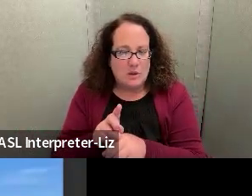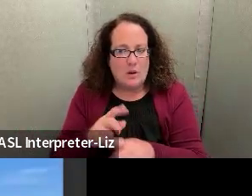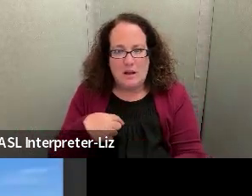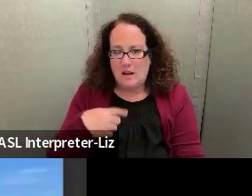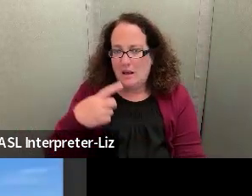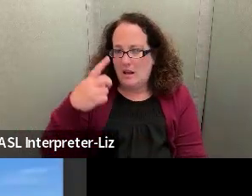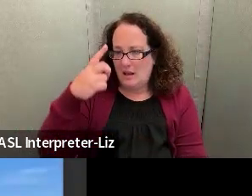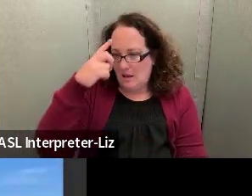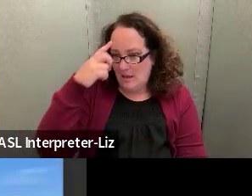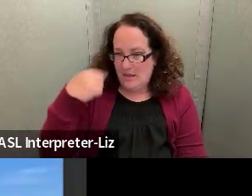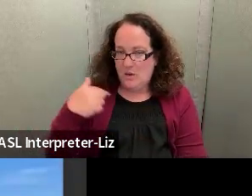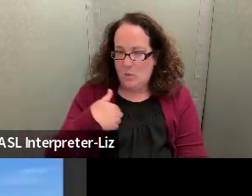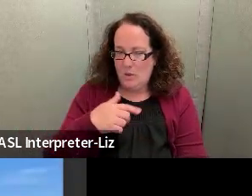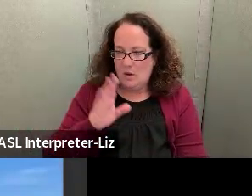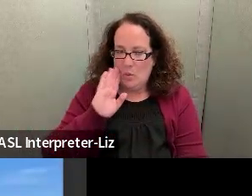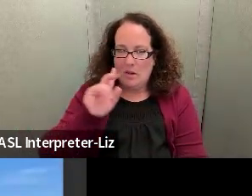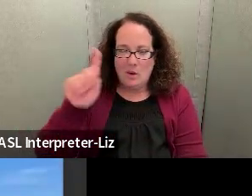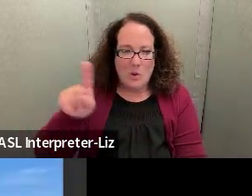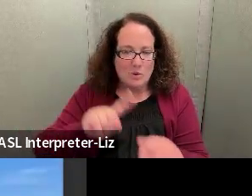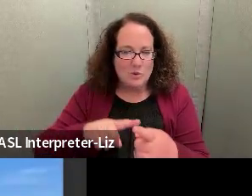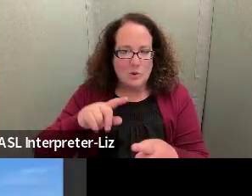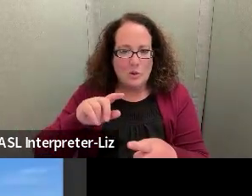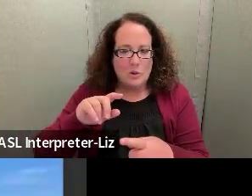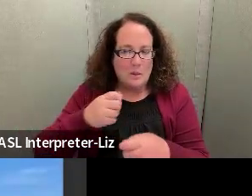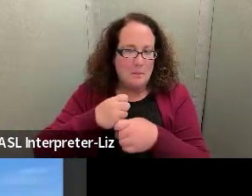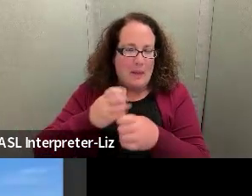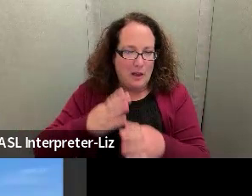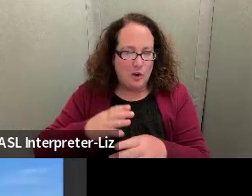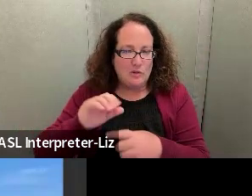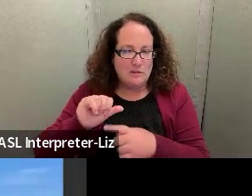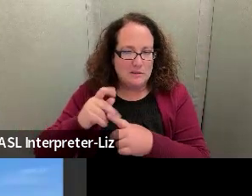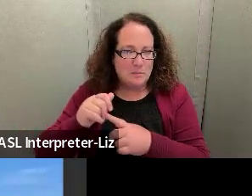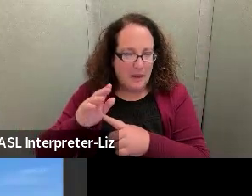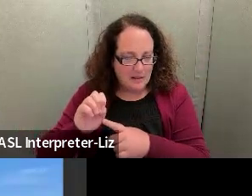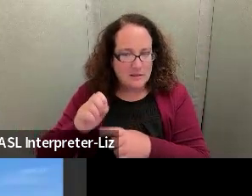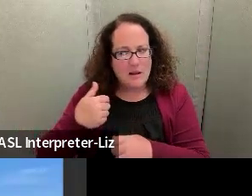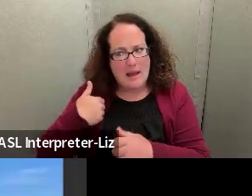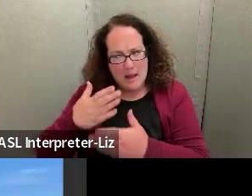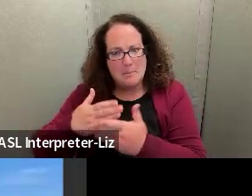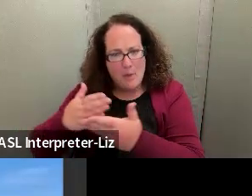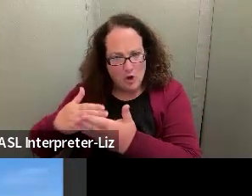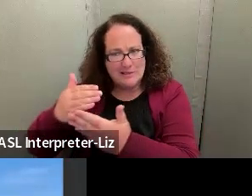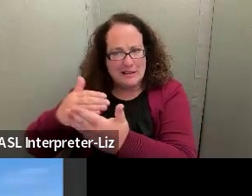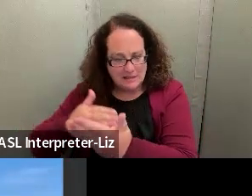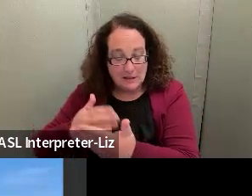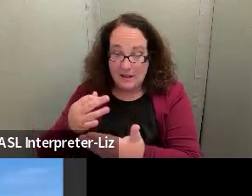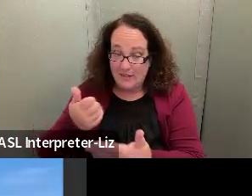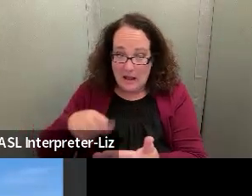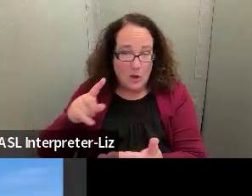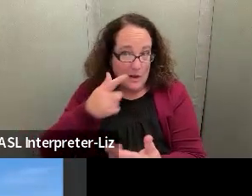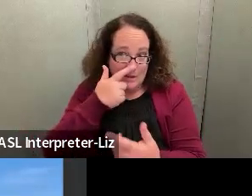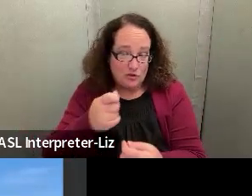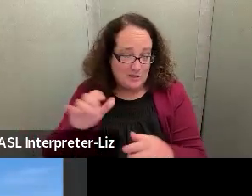we're going to the makerspace today to talk about it. I have a parts list if anyone's interested in doing one of these.